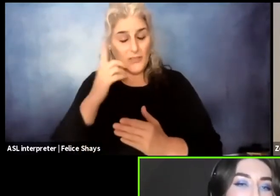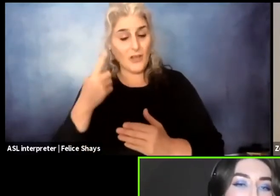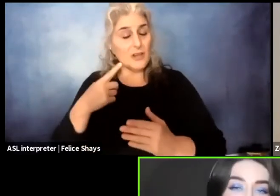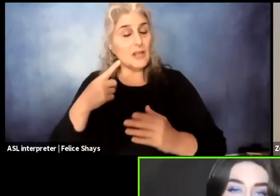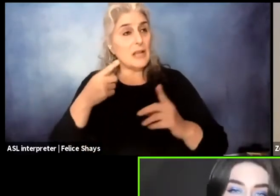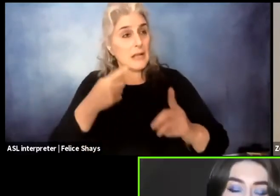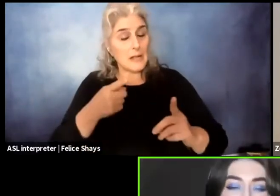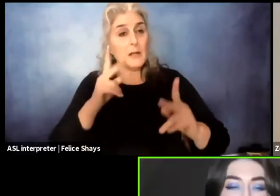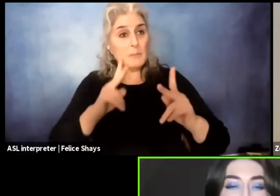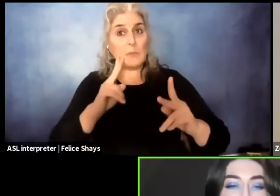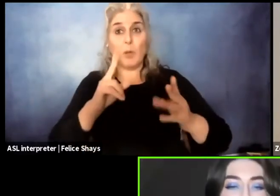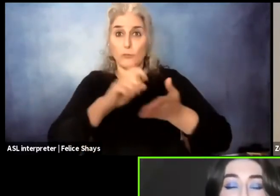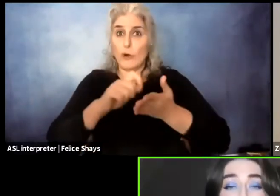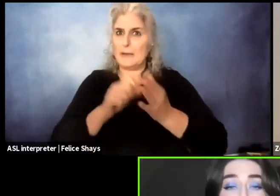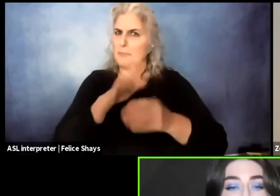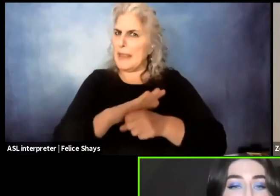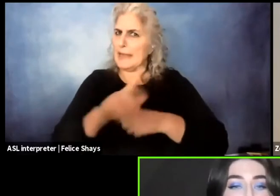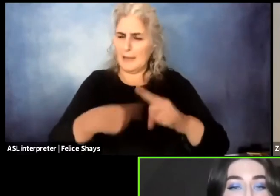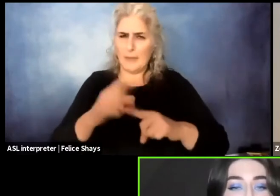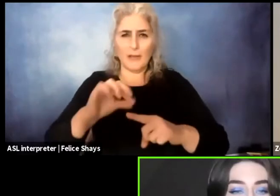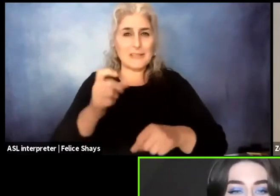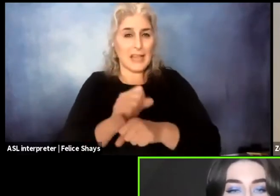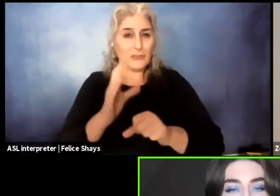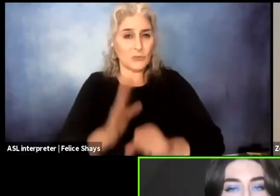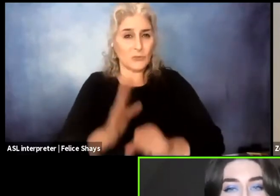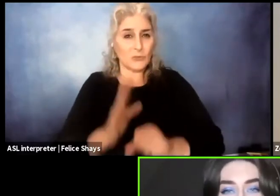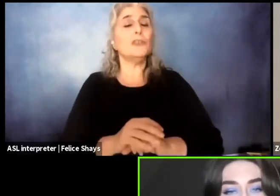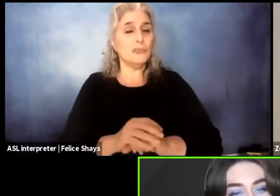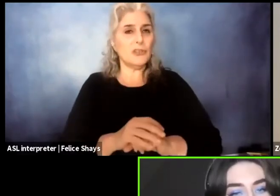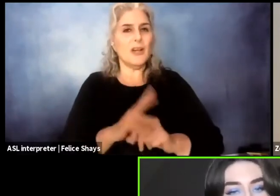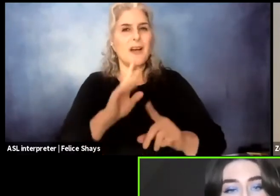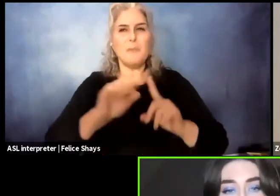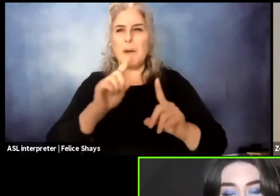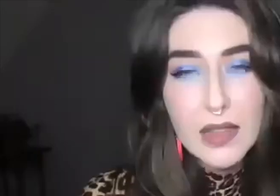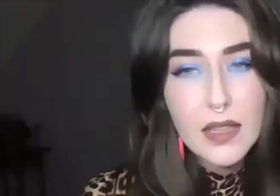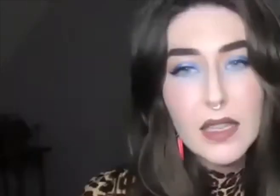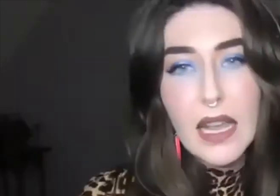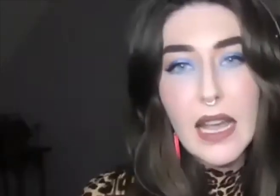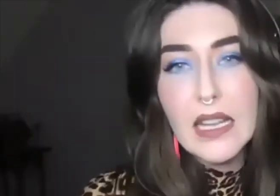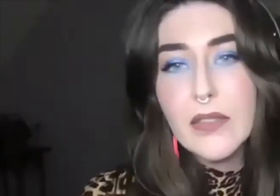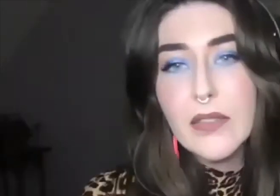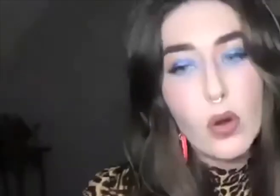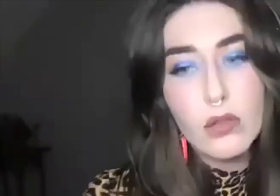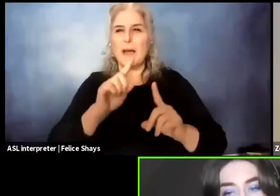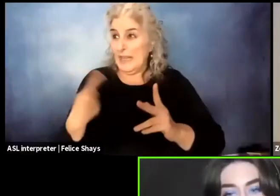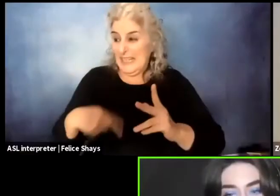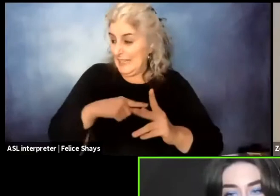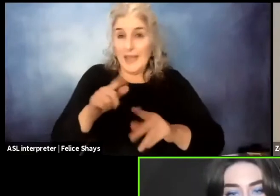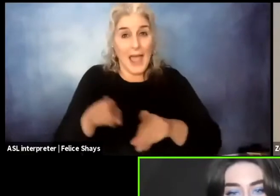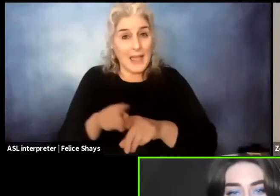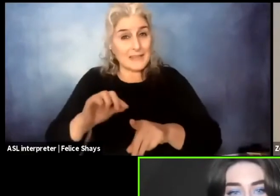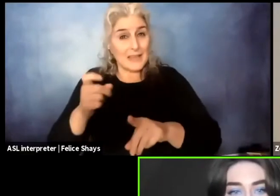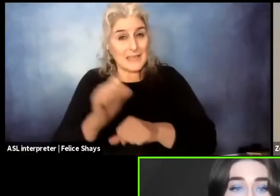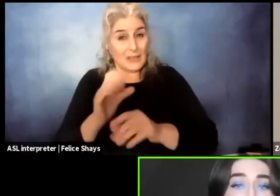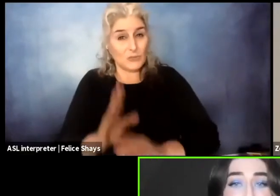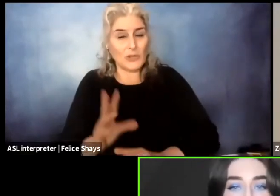spoken about, sometimes spoken to, but very rarely spoken with. And even more rarely do